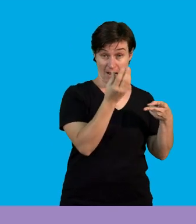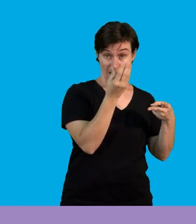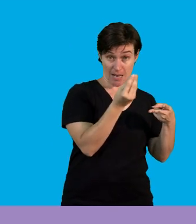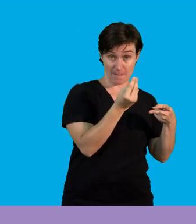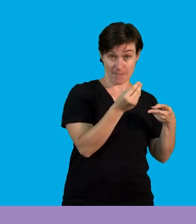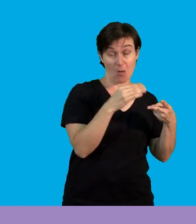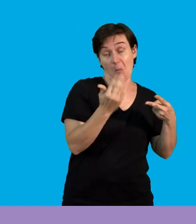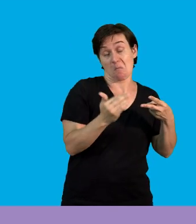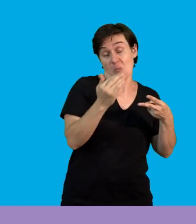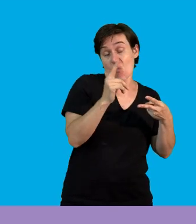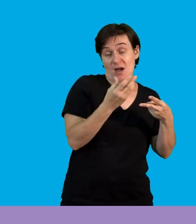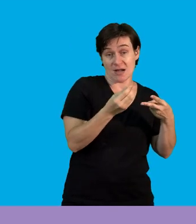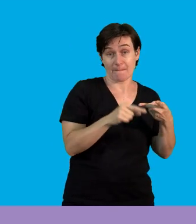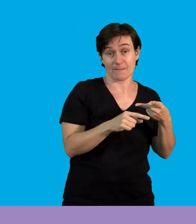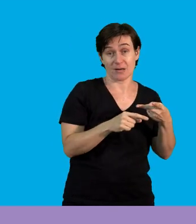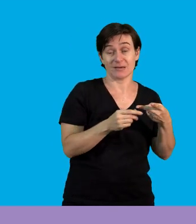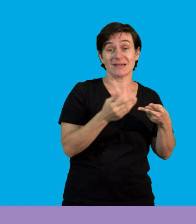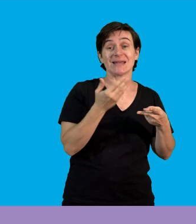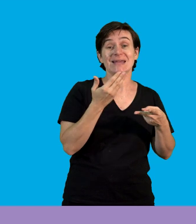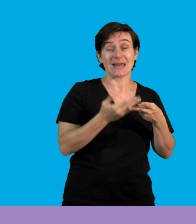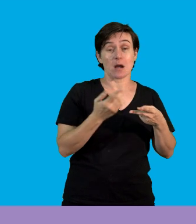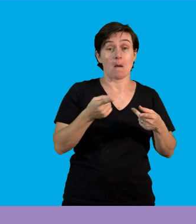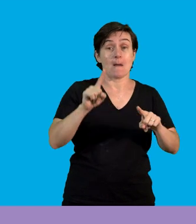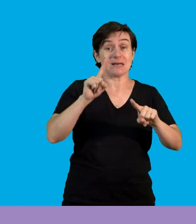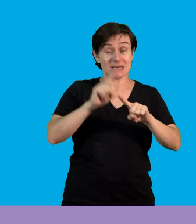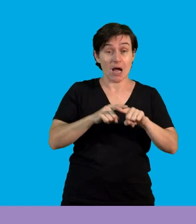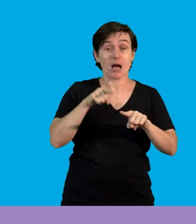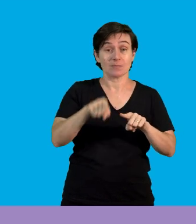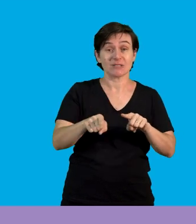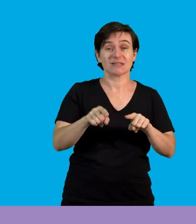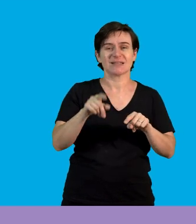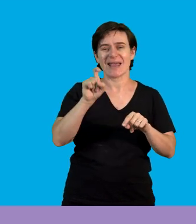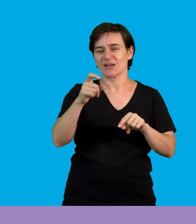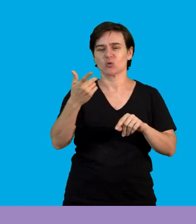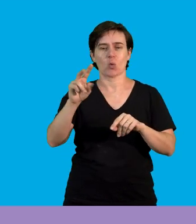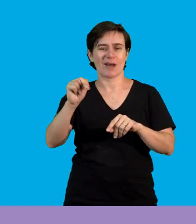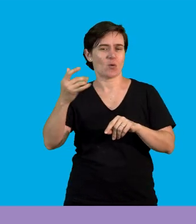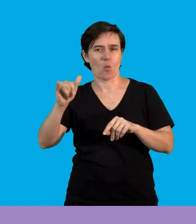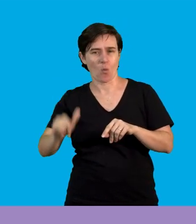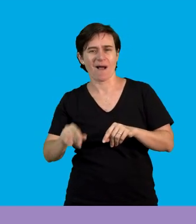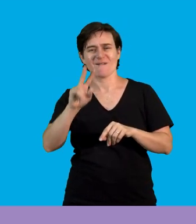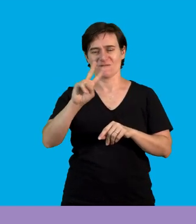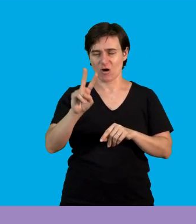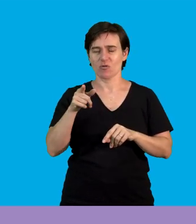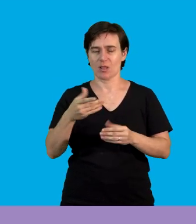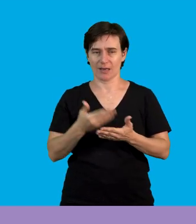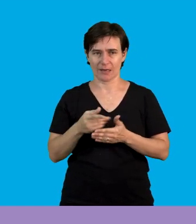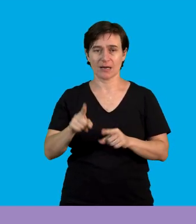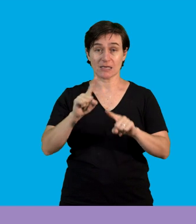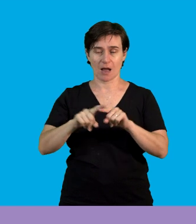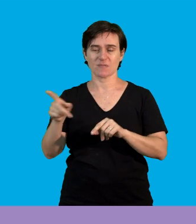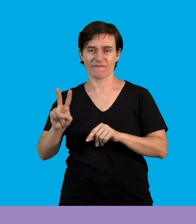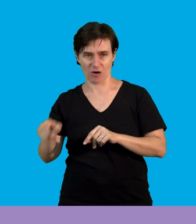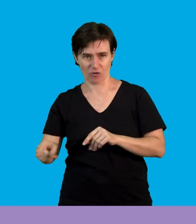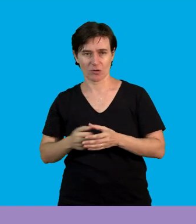a number or numbers that multiply a variable in a term. And the next one is